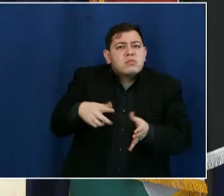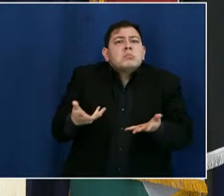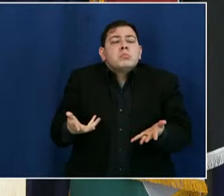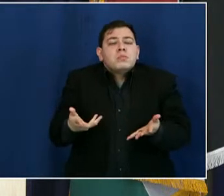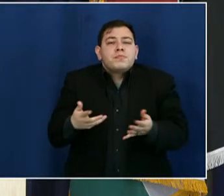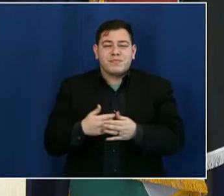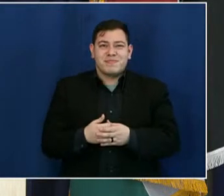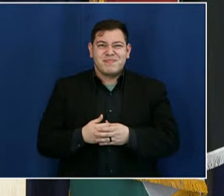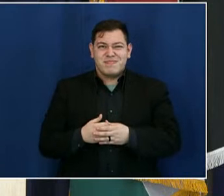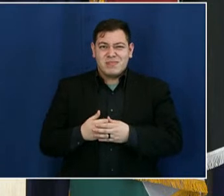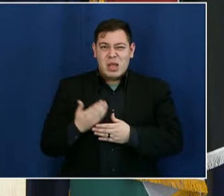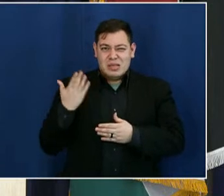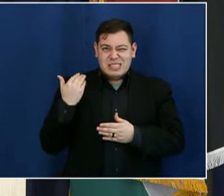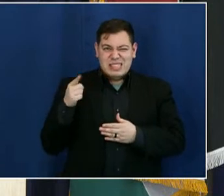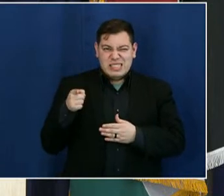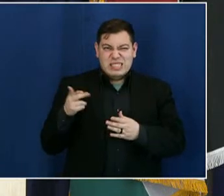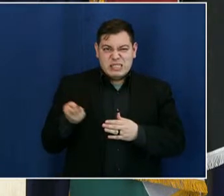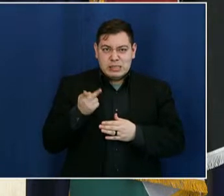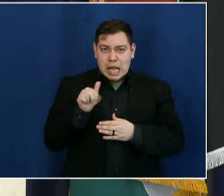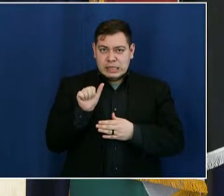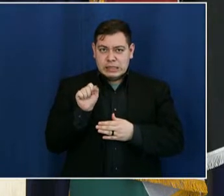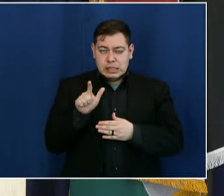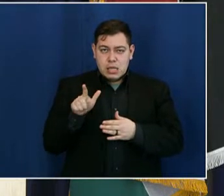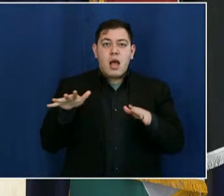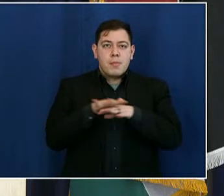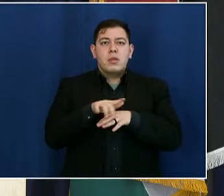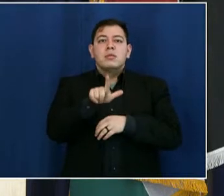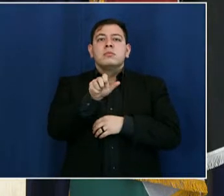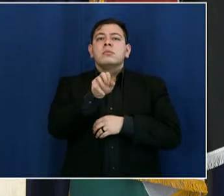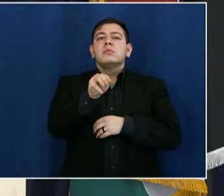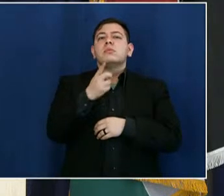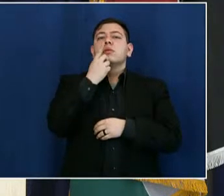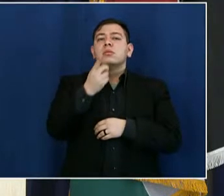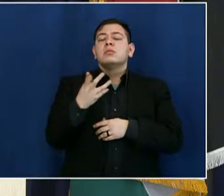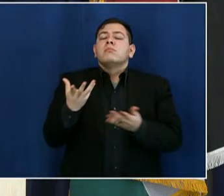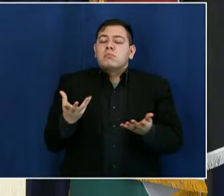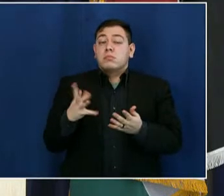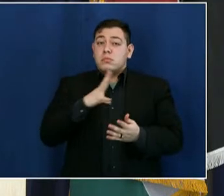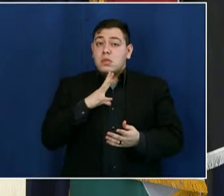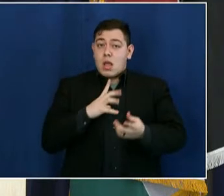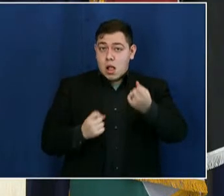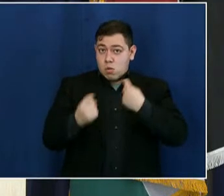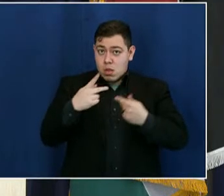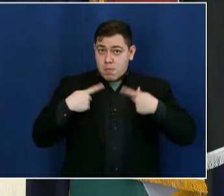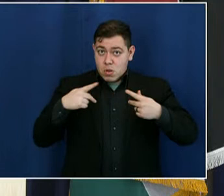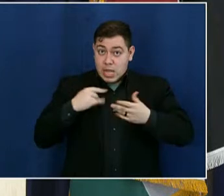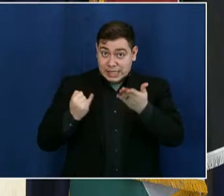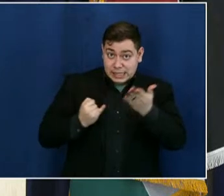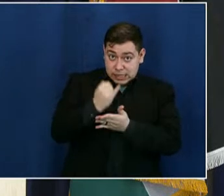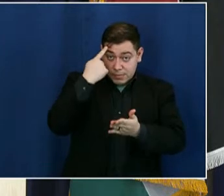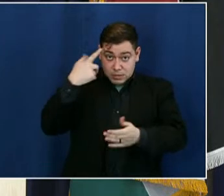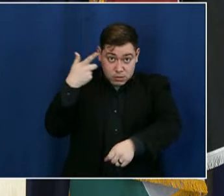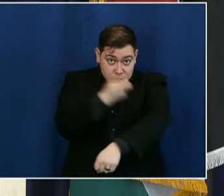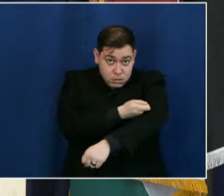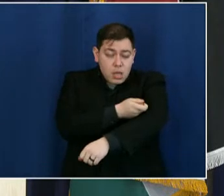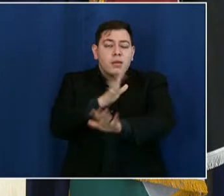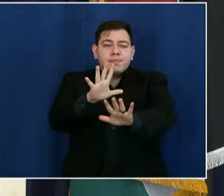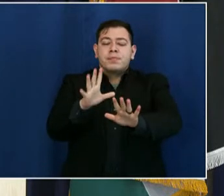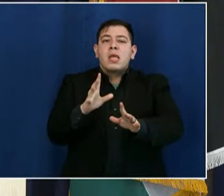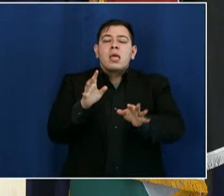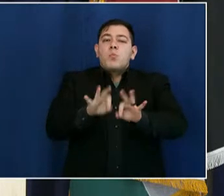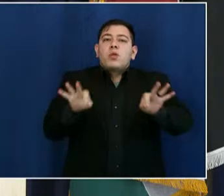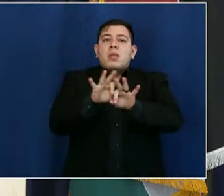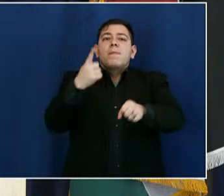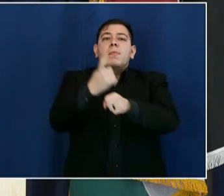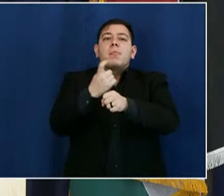primera pregunta es sobre específicamente quién sigue para que le den sus vacunas. Entonces, todo el personal de salud es la persona que debe tener ahorita sus vacunas, número